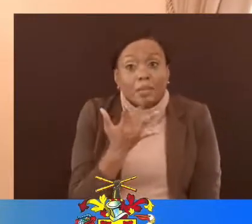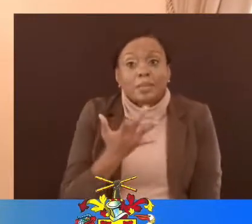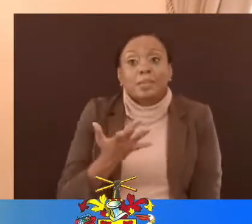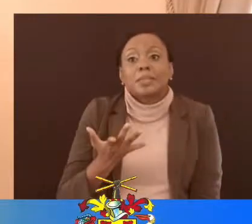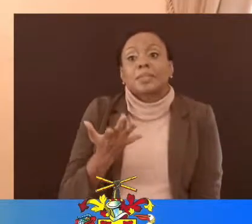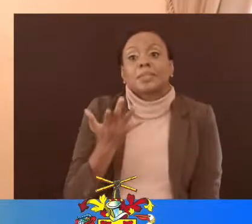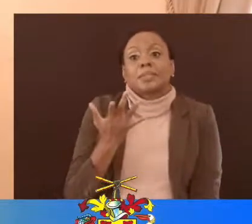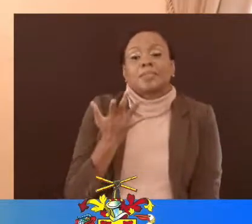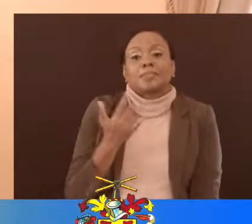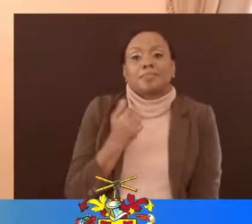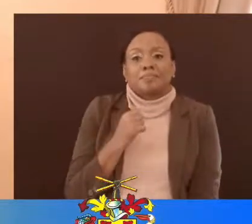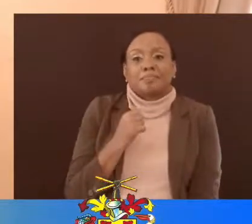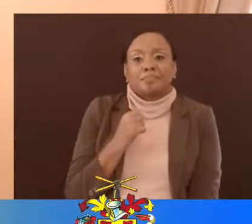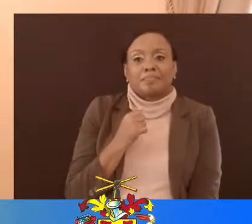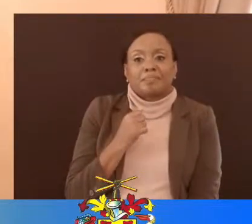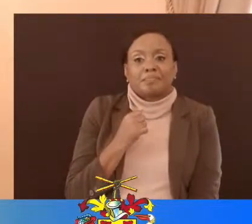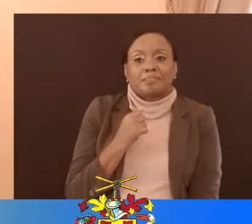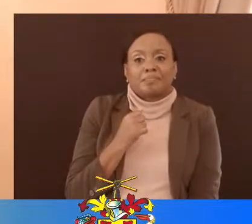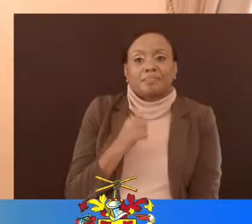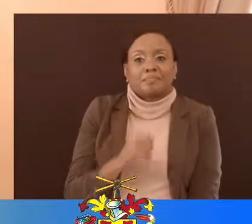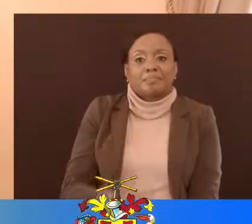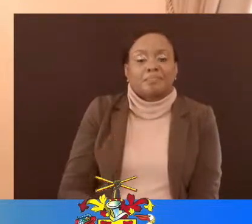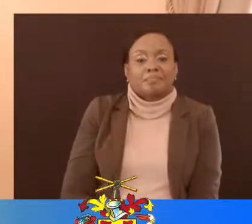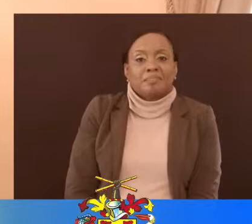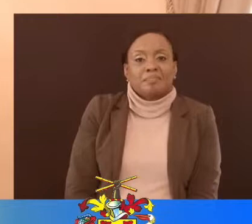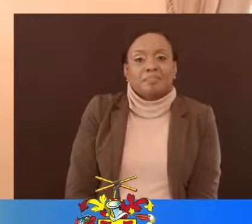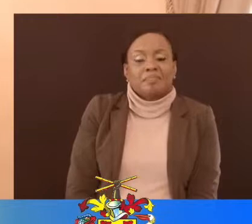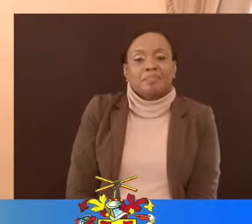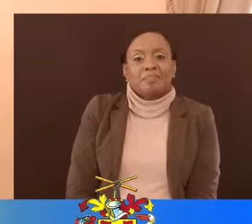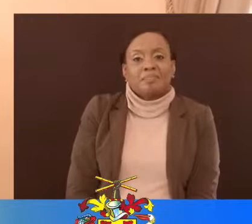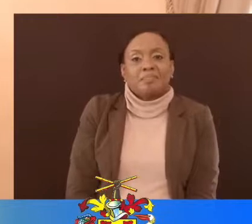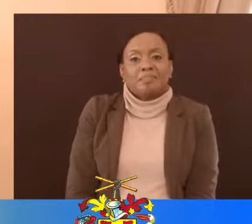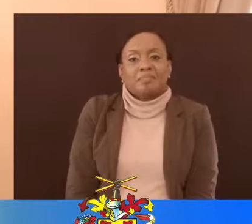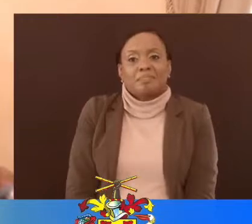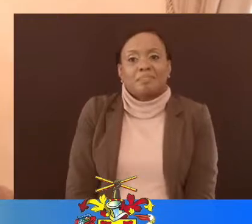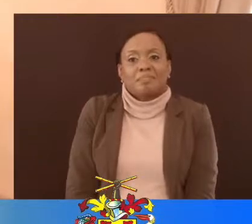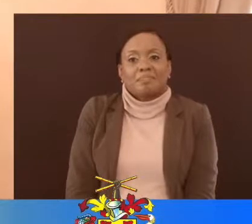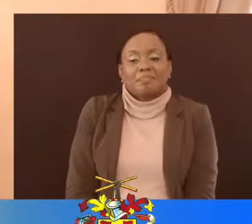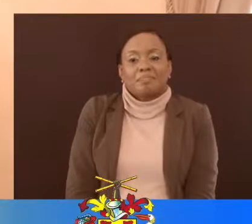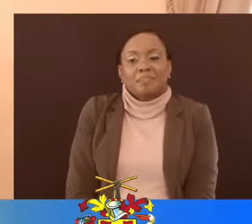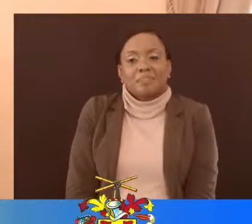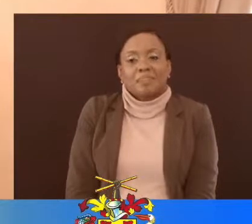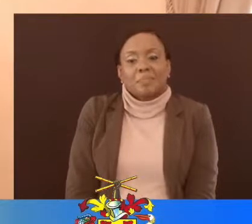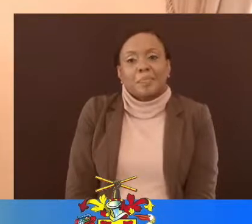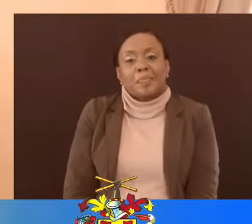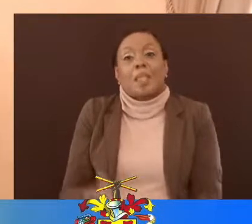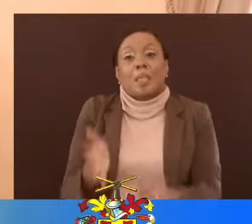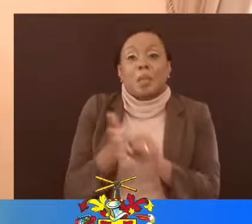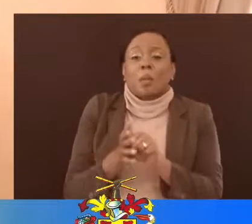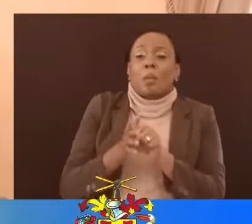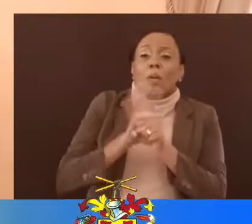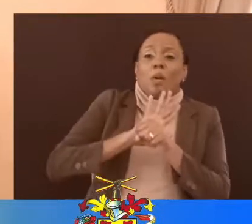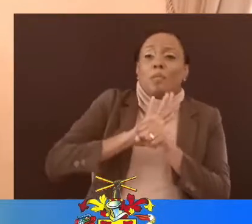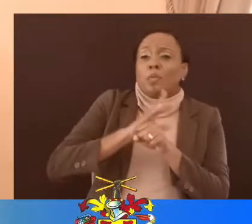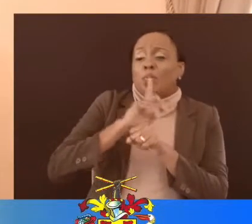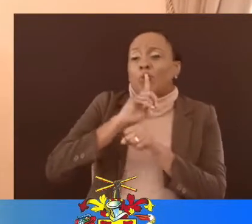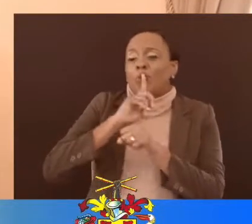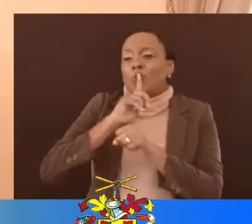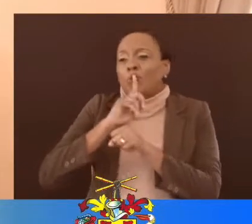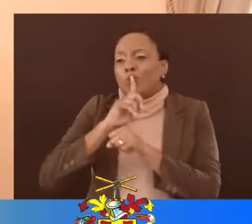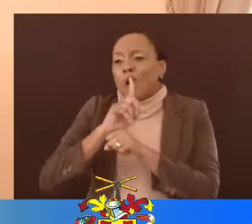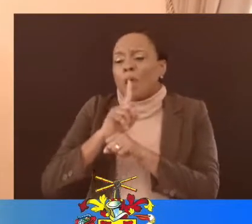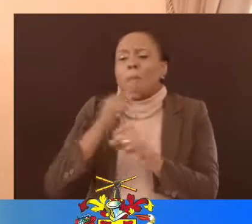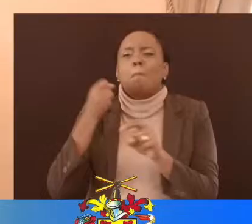as usual is that the COVID-19 pandemic has brought a number of things home to